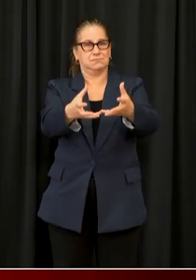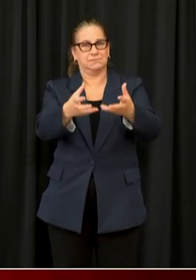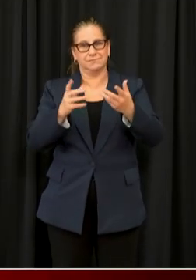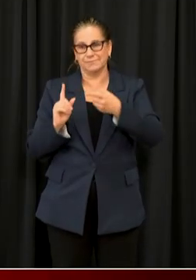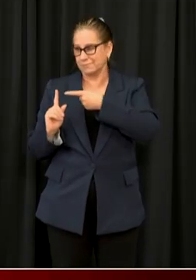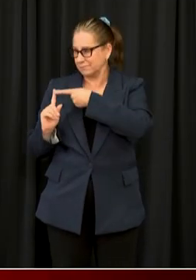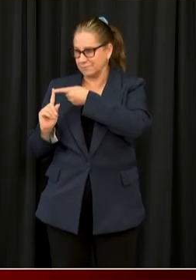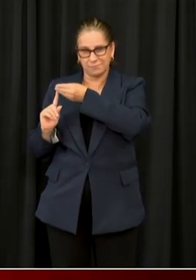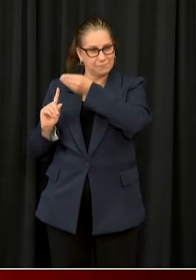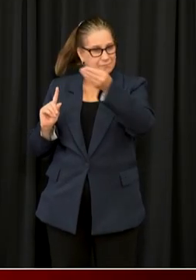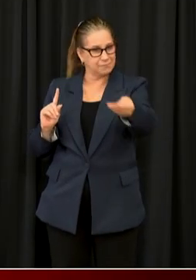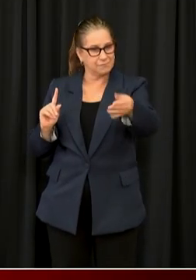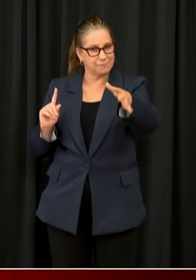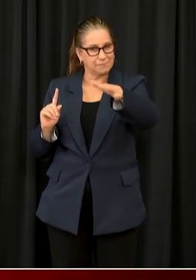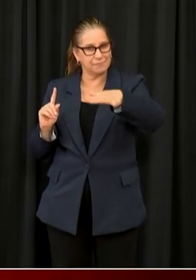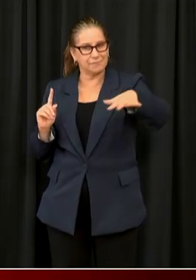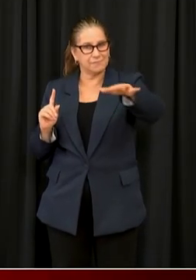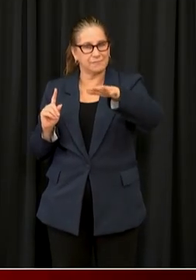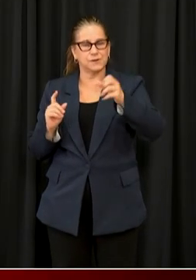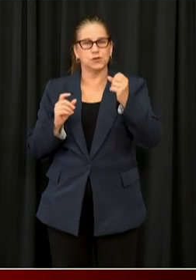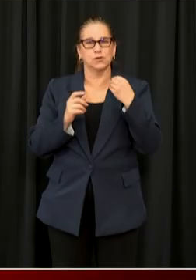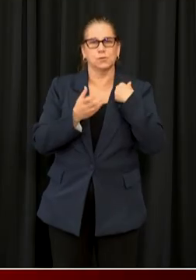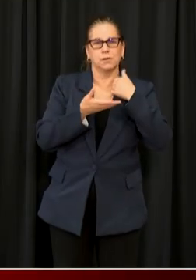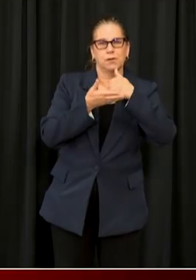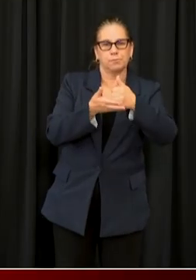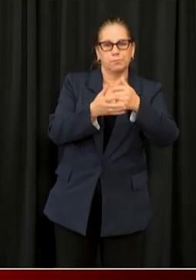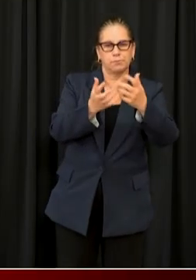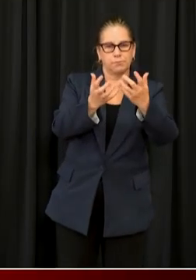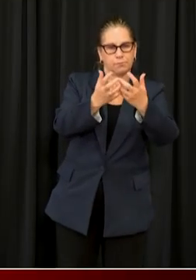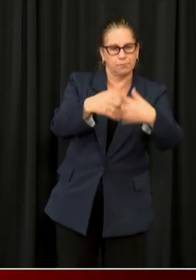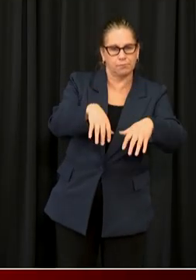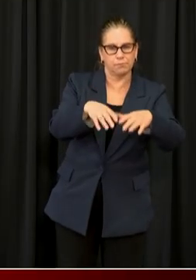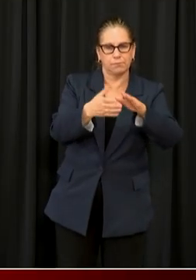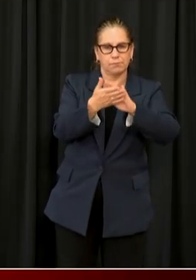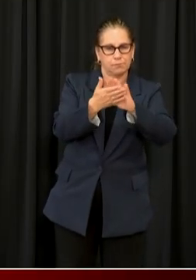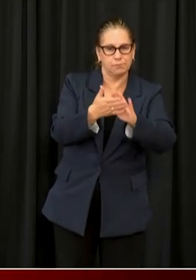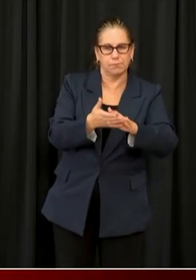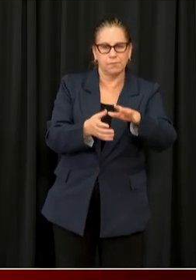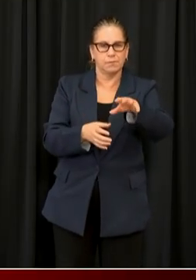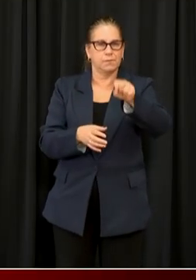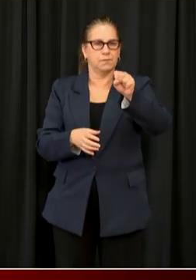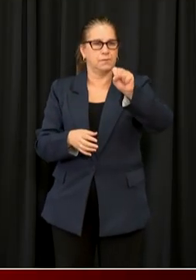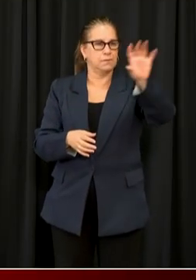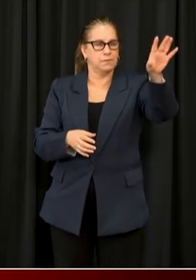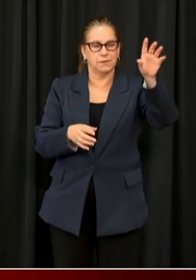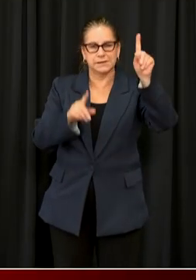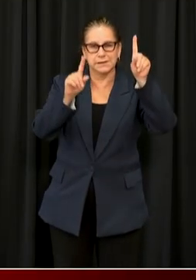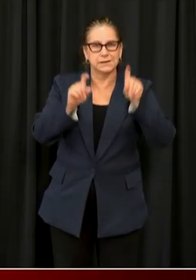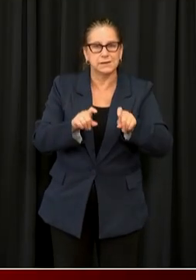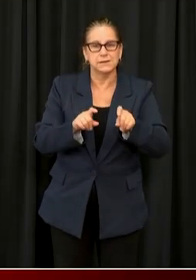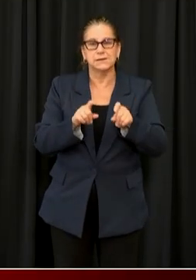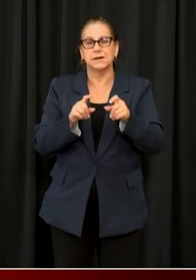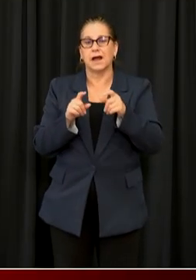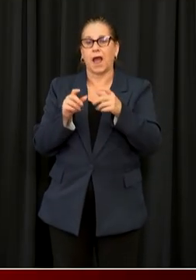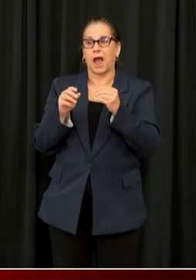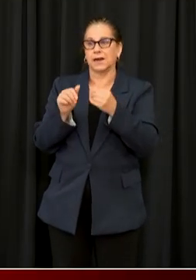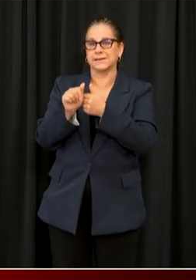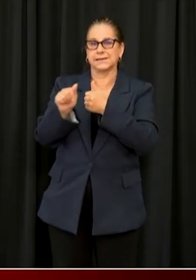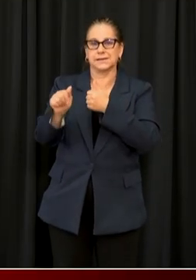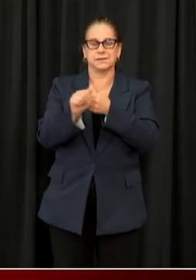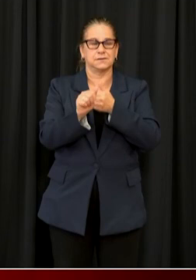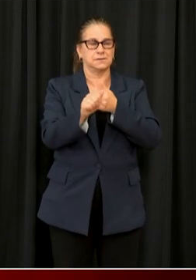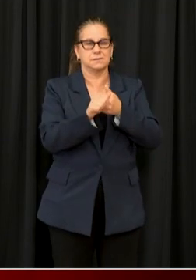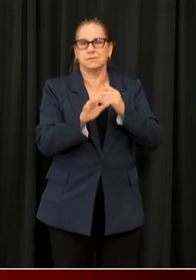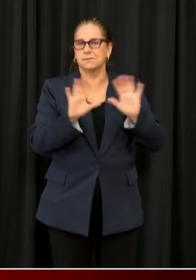same requirements in terms of staying away from other people, not participating in activities outside of the